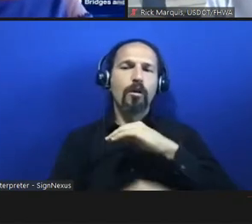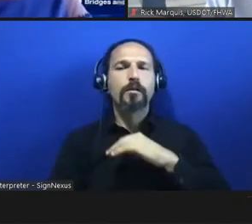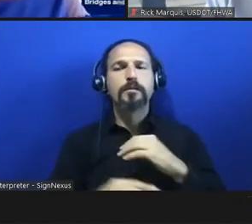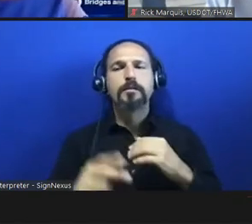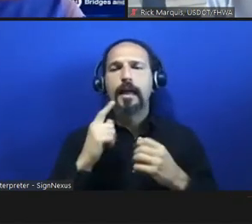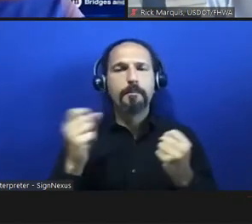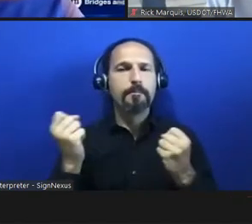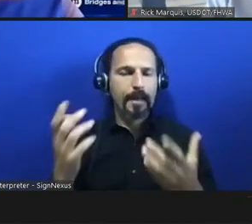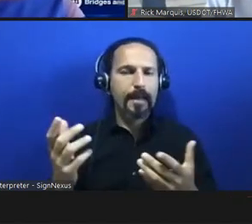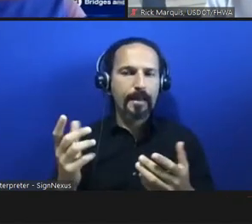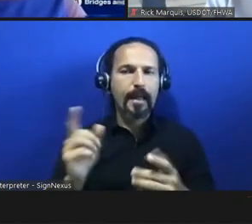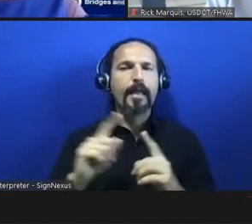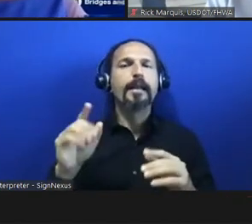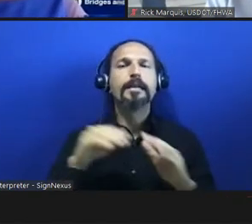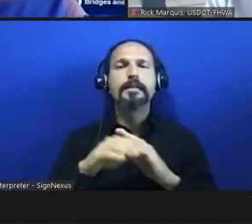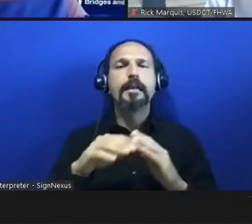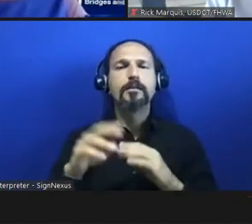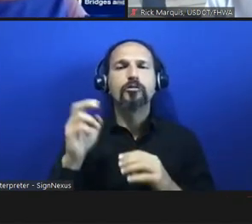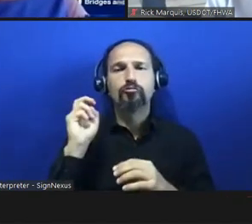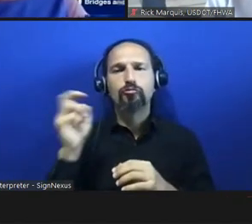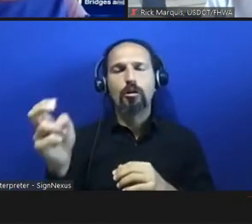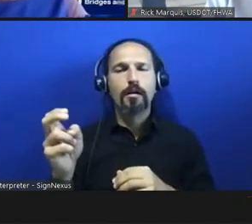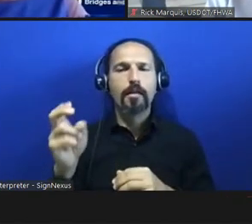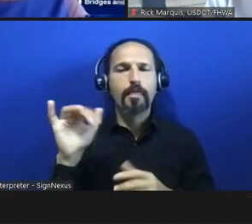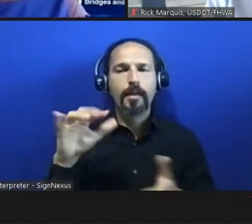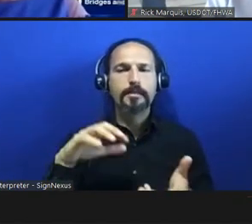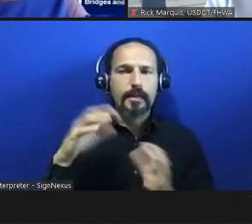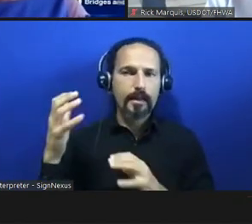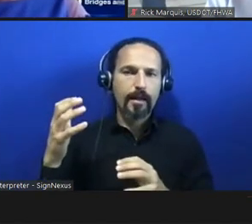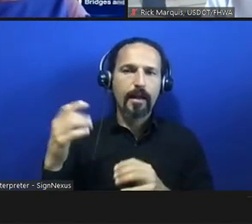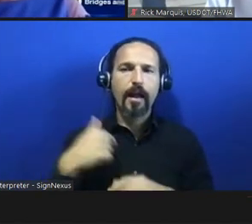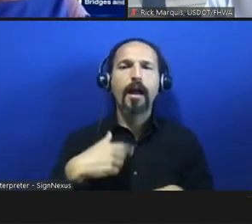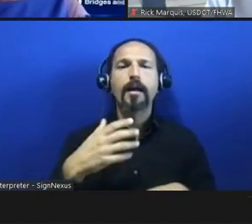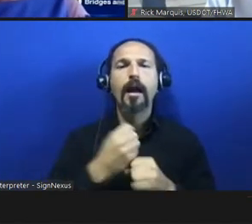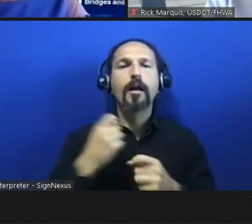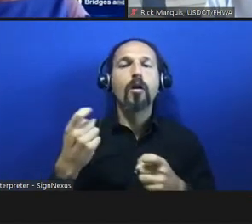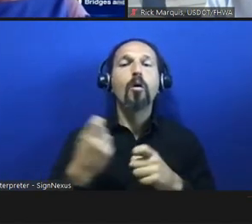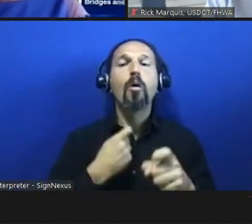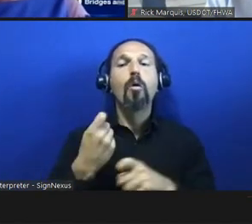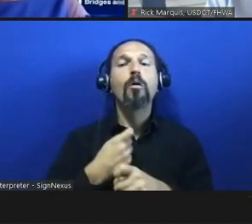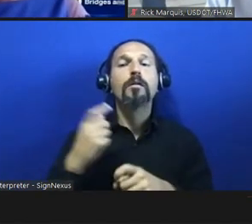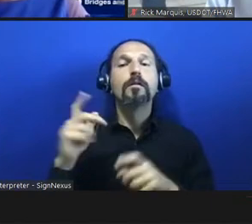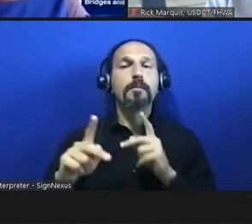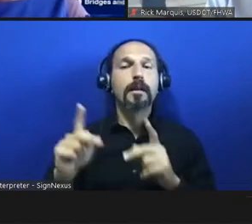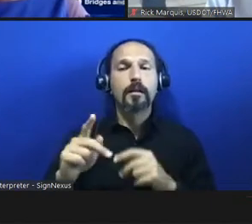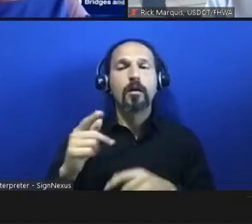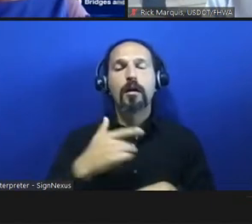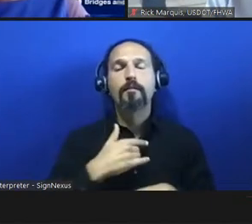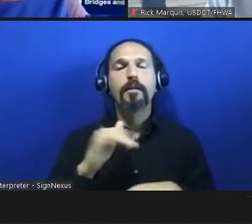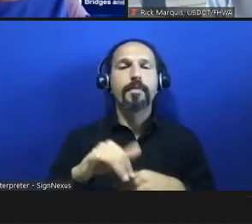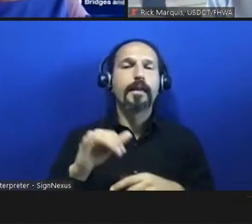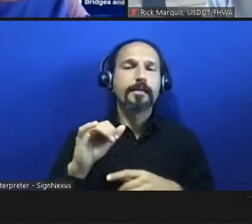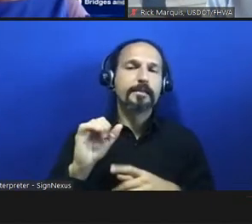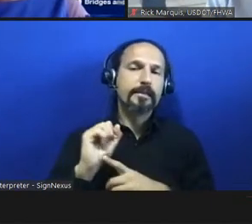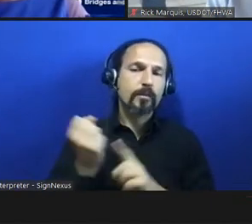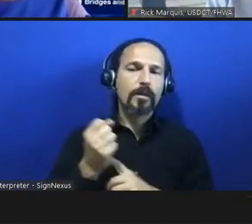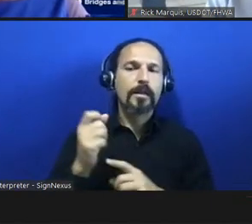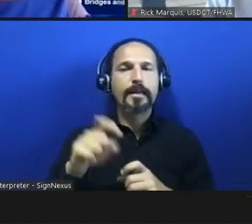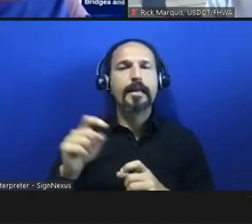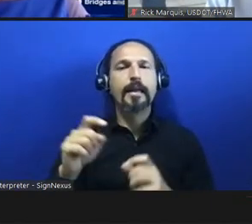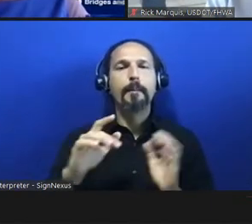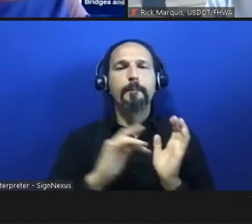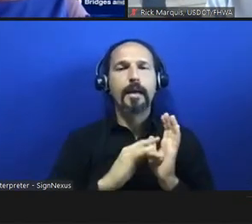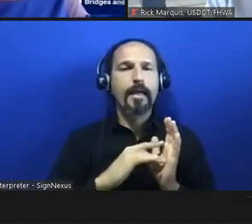and excessive ride is an unmitigated disaster I've received many calls from people who have conditions who need medical treatment